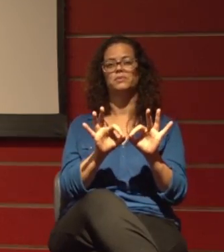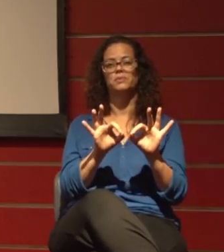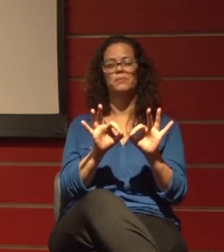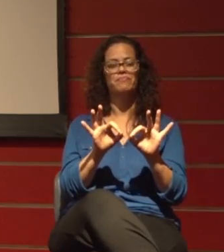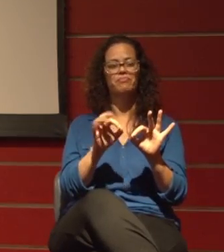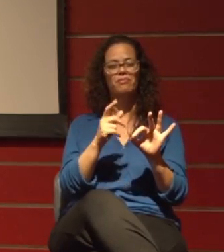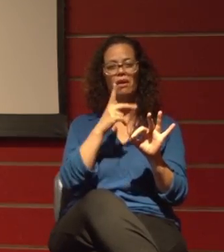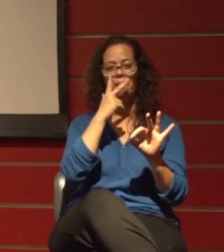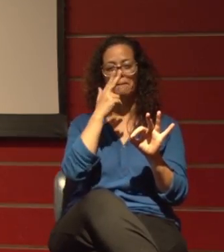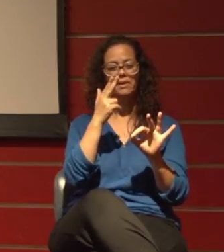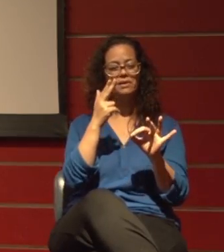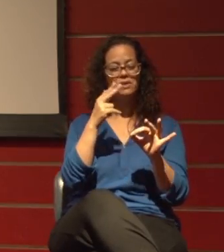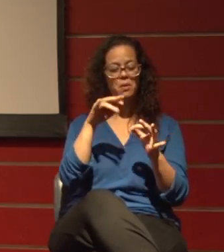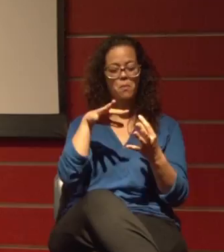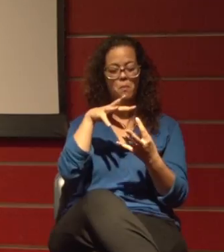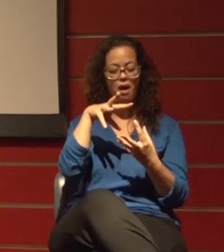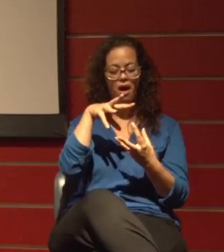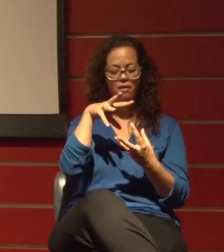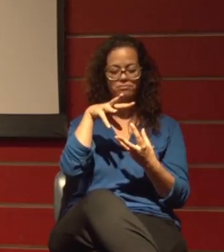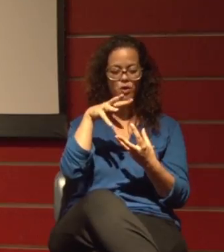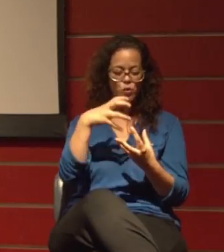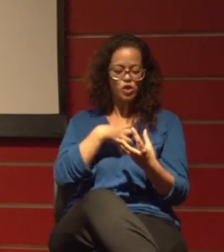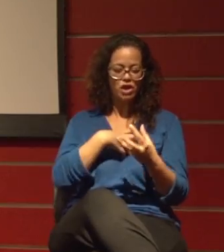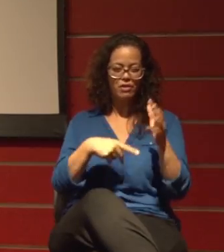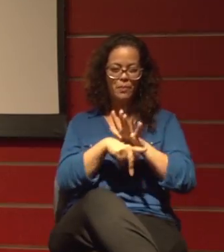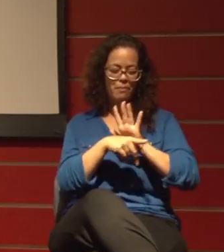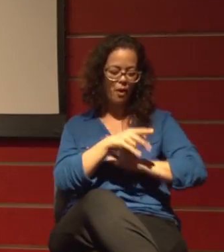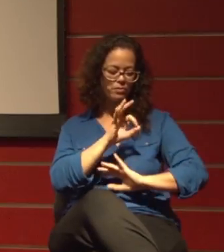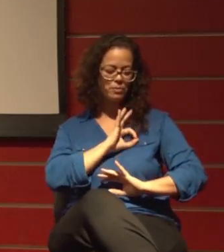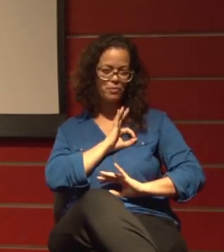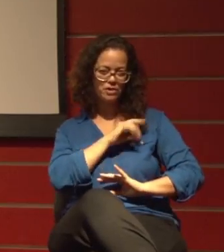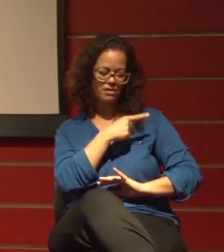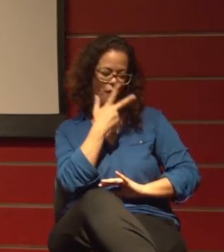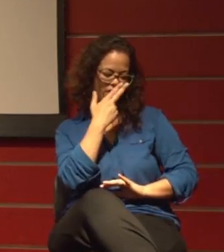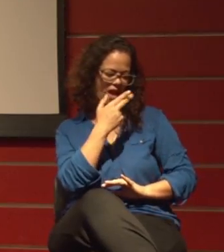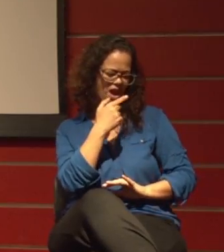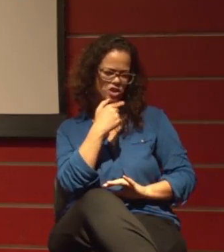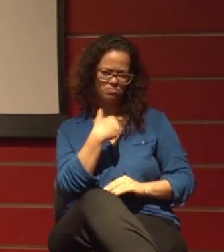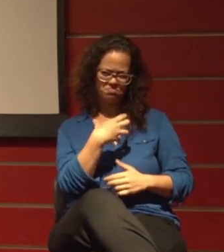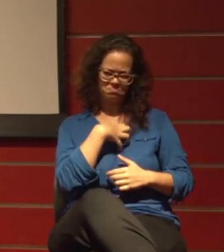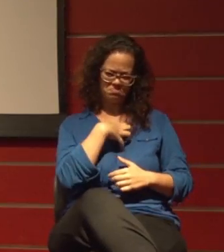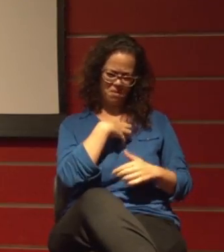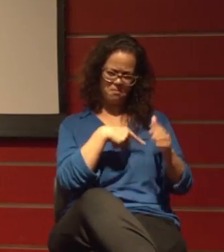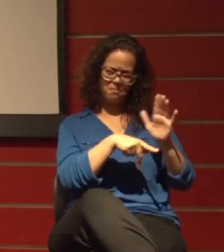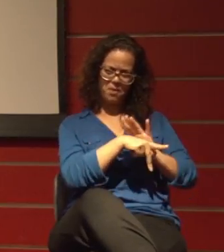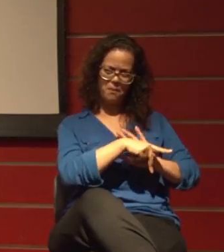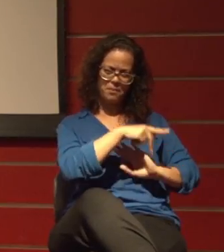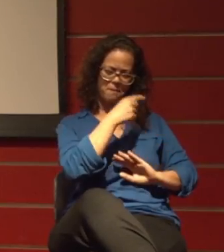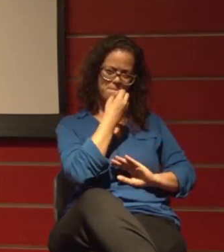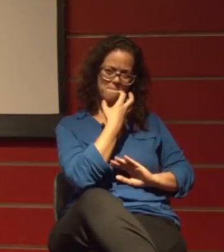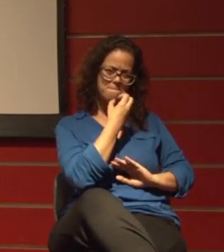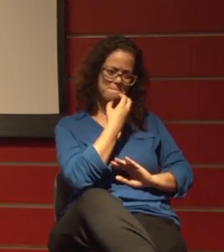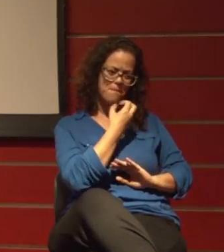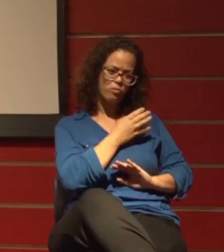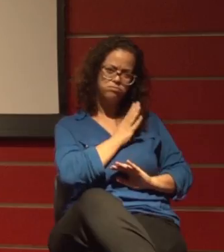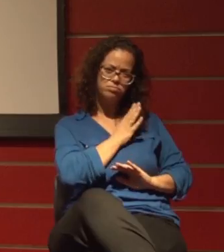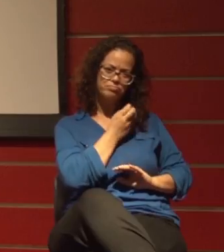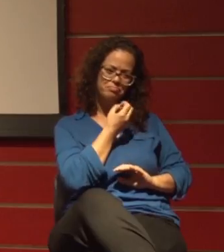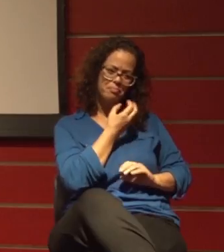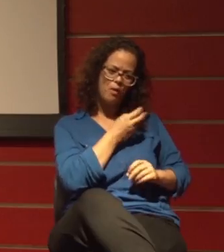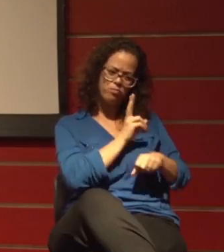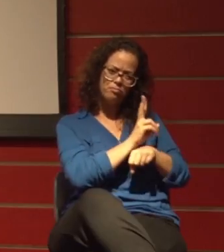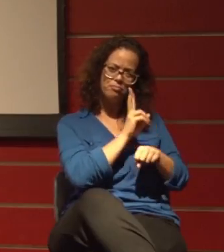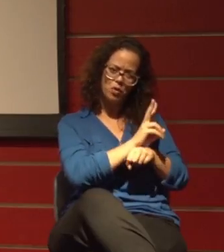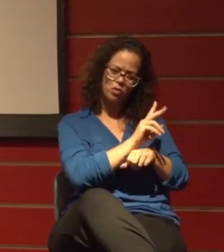alma desse policial que provavelmente se considera um homem do bem né gente do bem eh